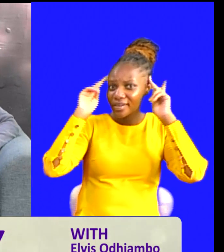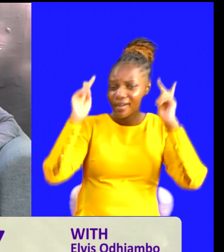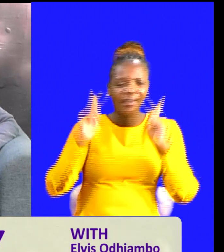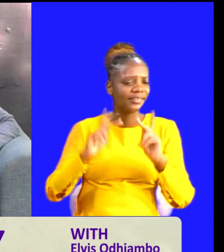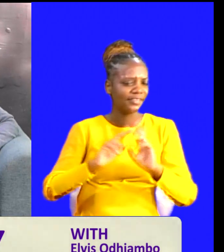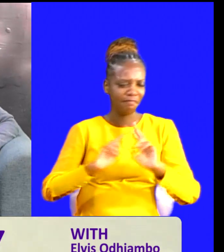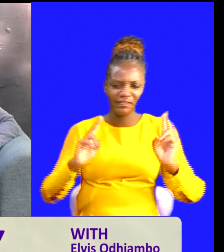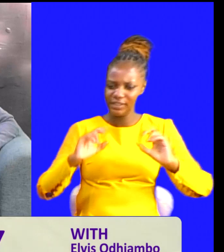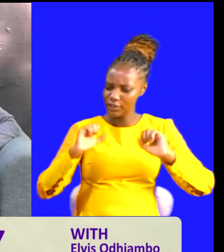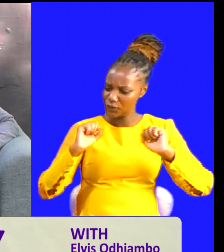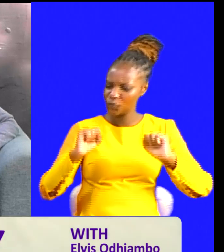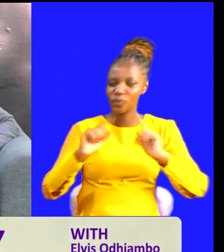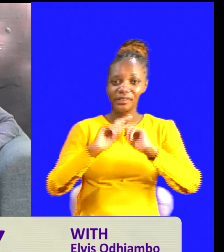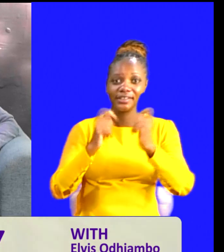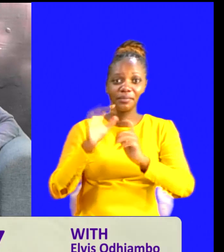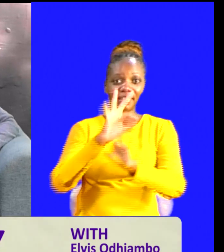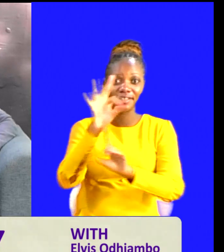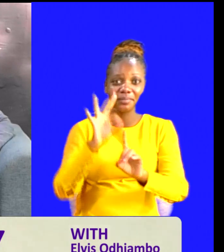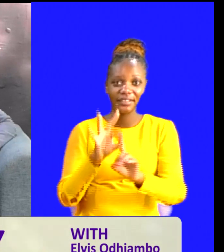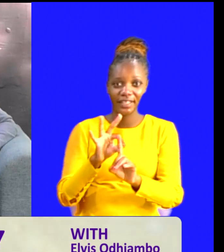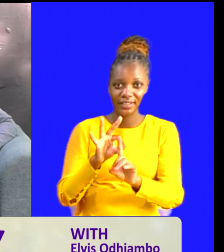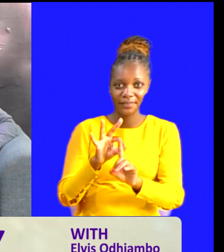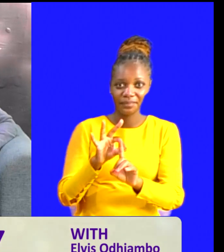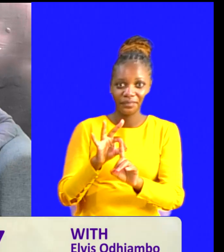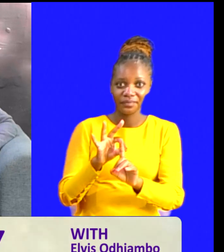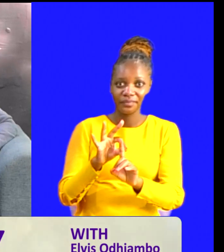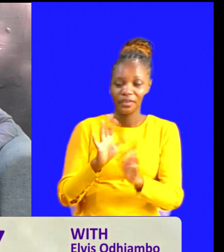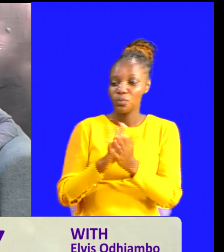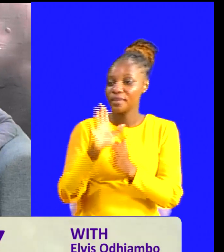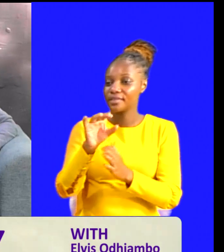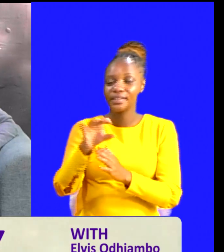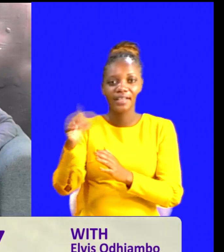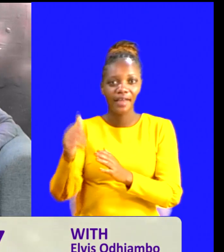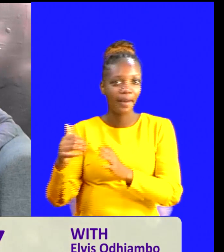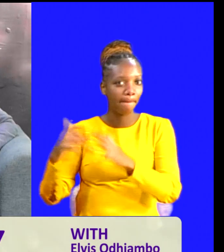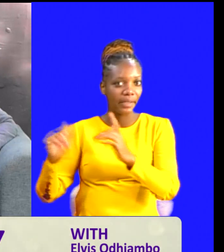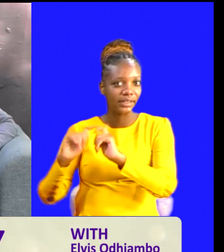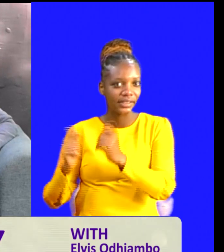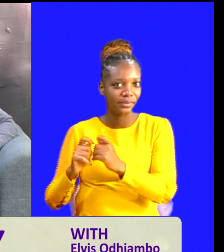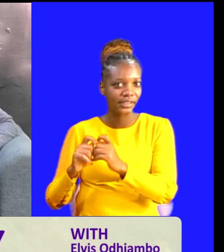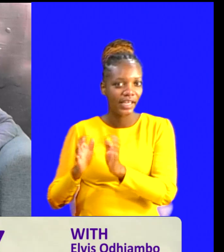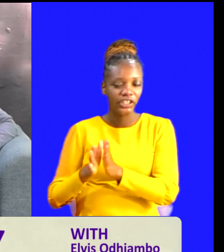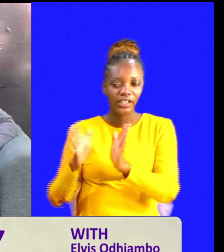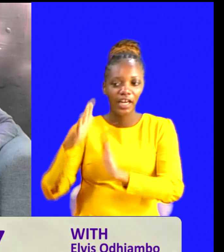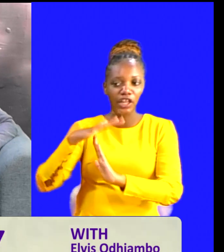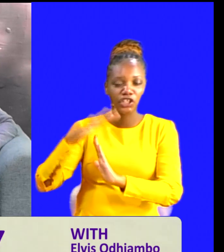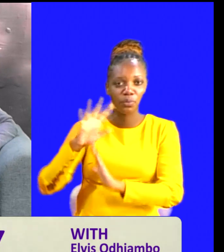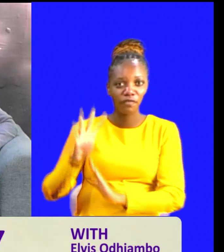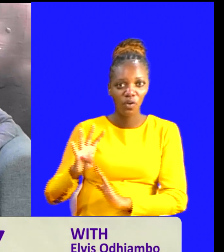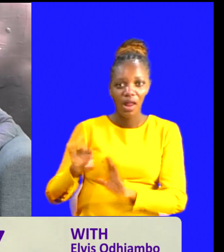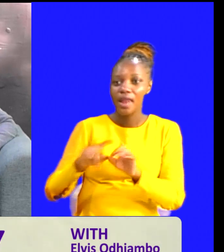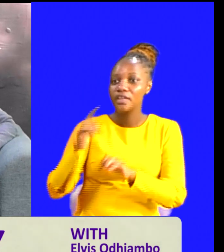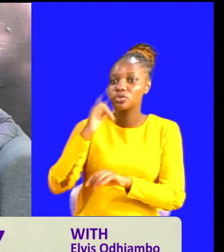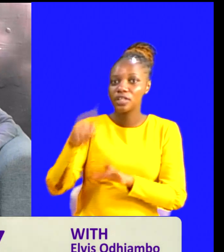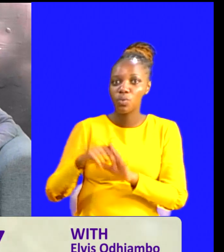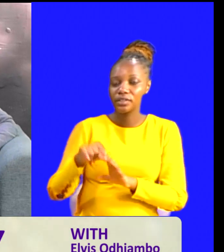really strong team, especially when it comes to you know these other big sides, generally the top 4 of the KPL. Just like you mentioned,